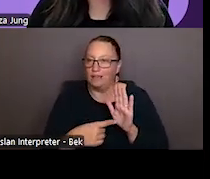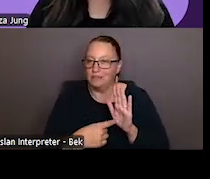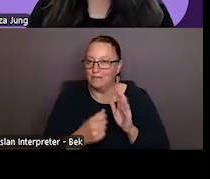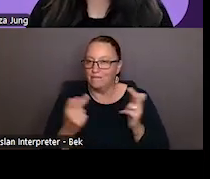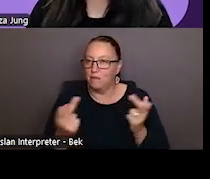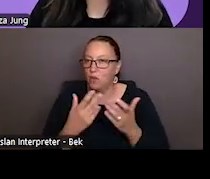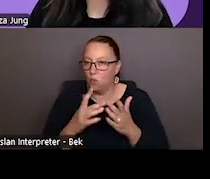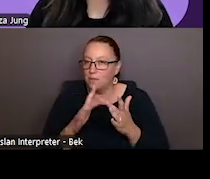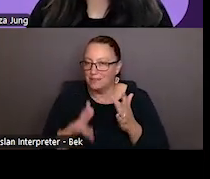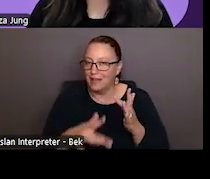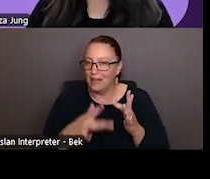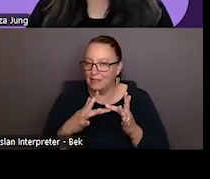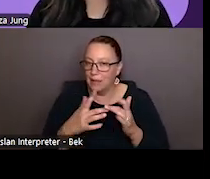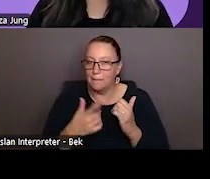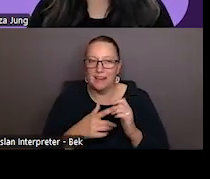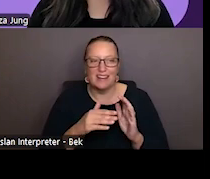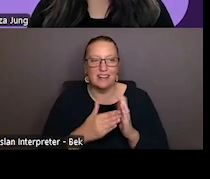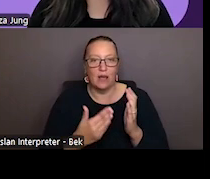website, but we'll now take